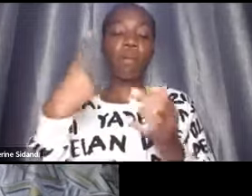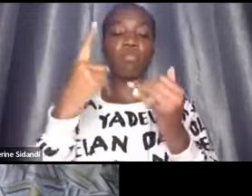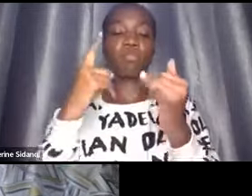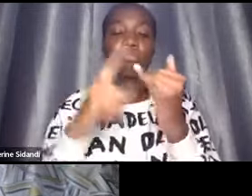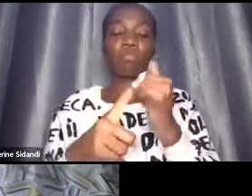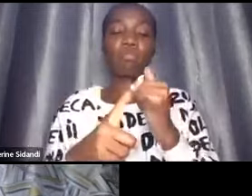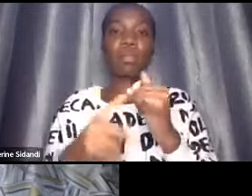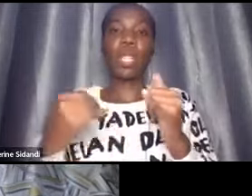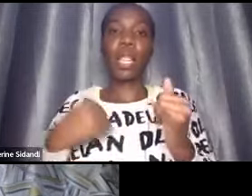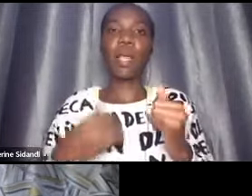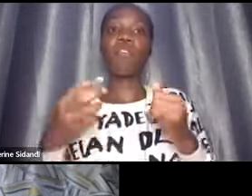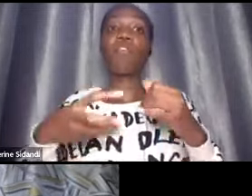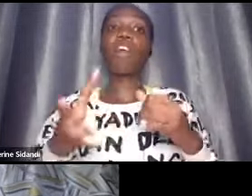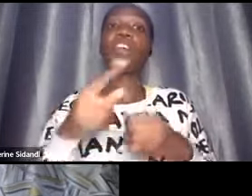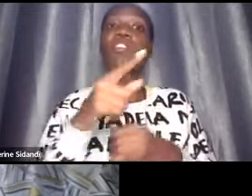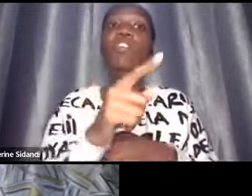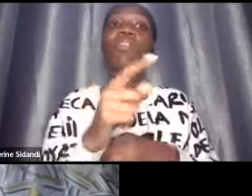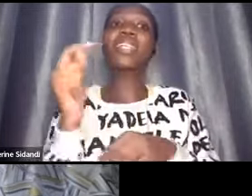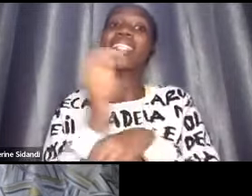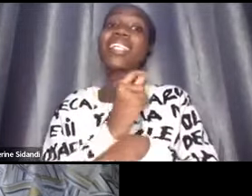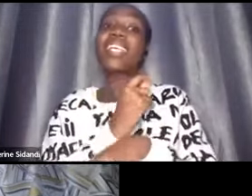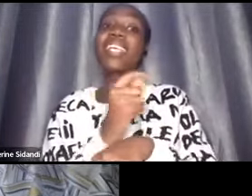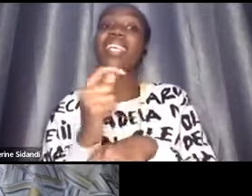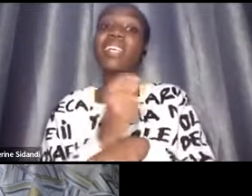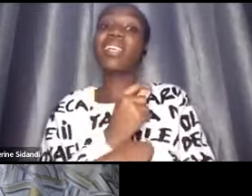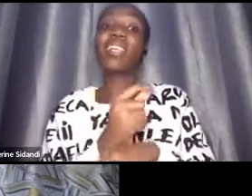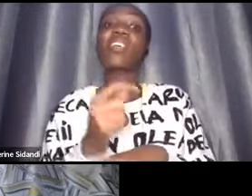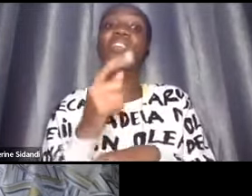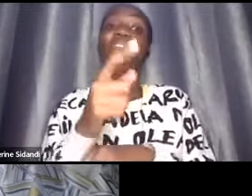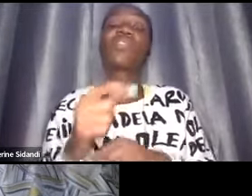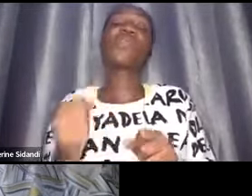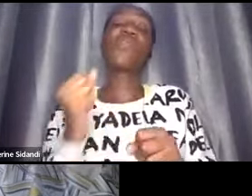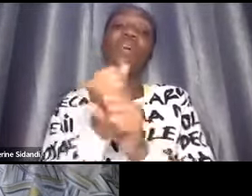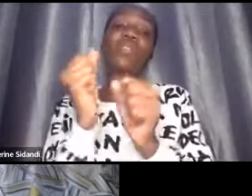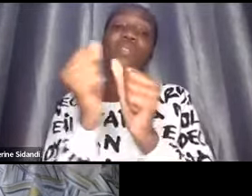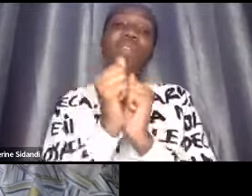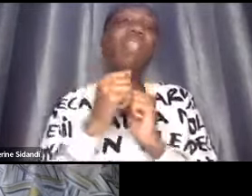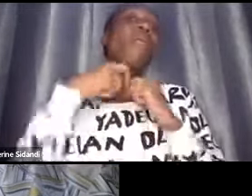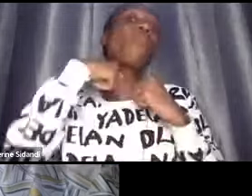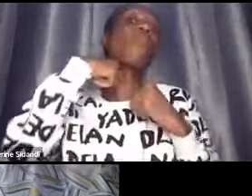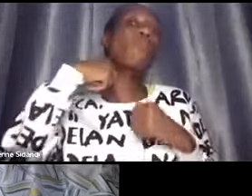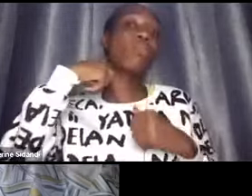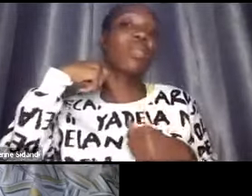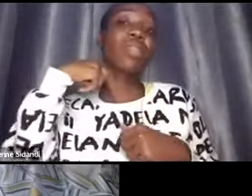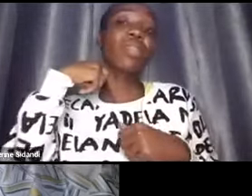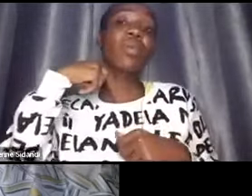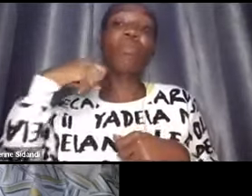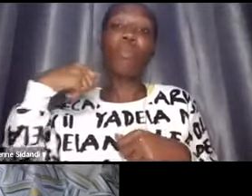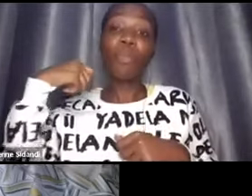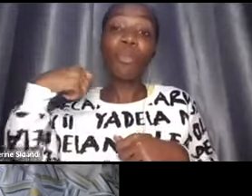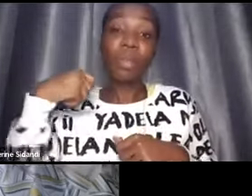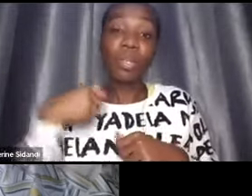we train you on how to deal with the bullies. Bullying is